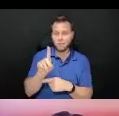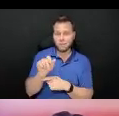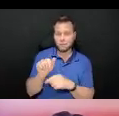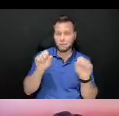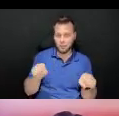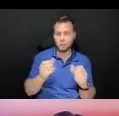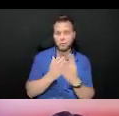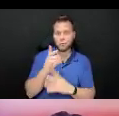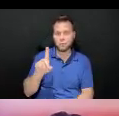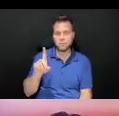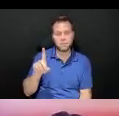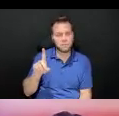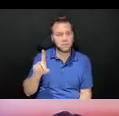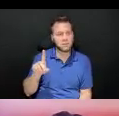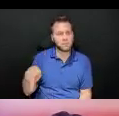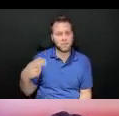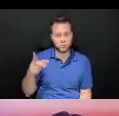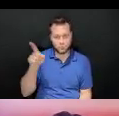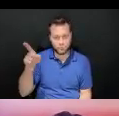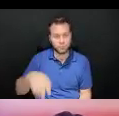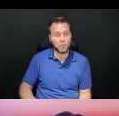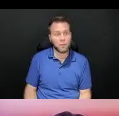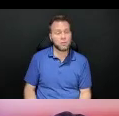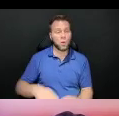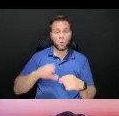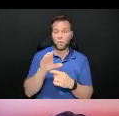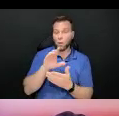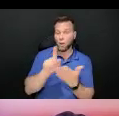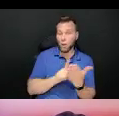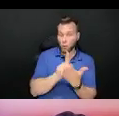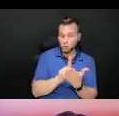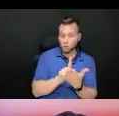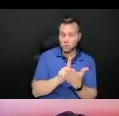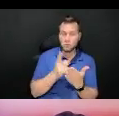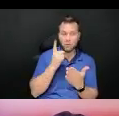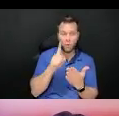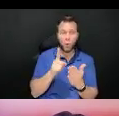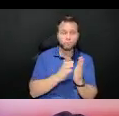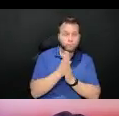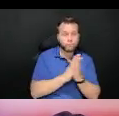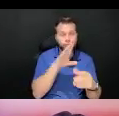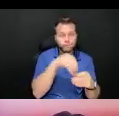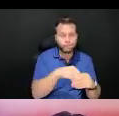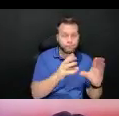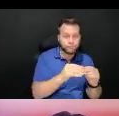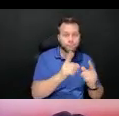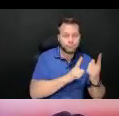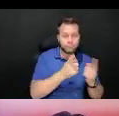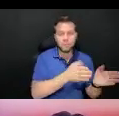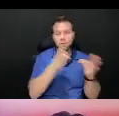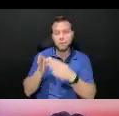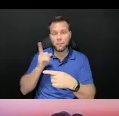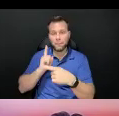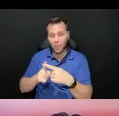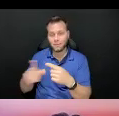mentioned, office hours with the interest form and then also monthly additional webinars.